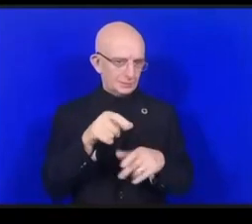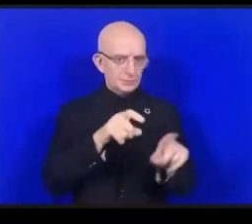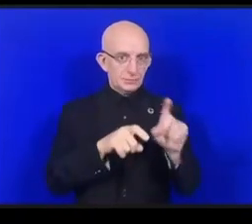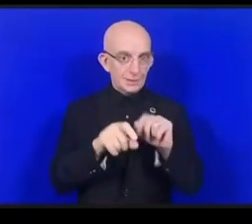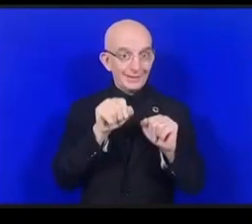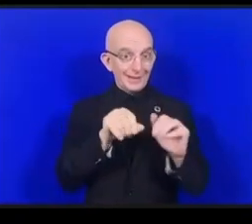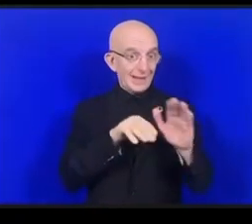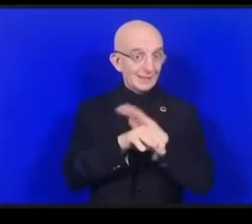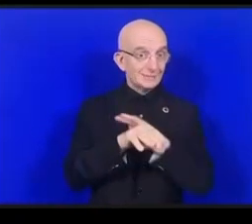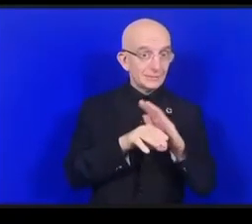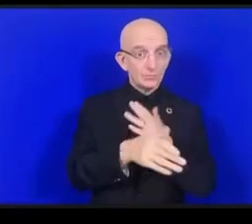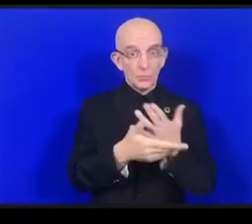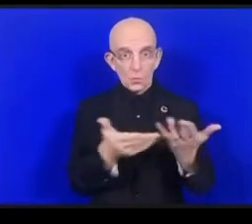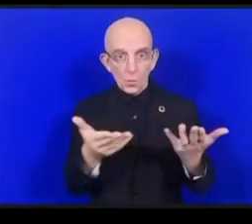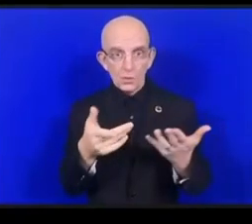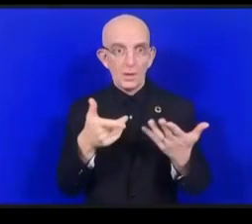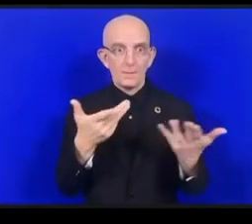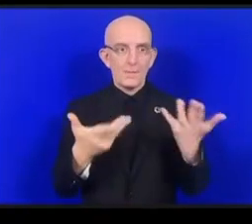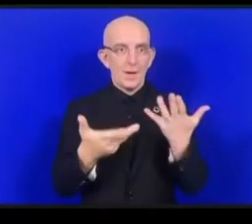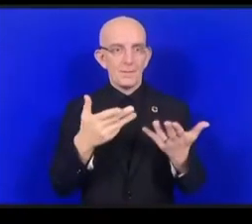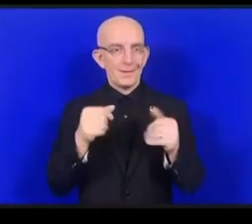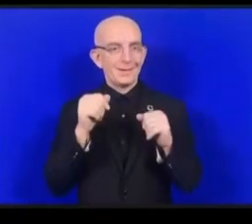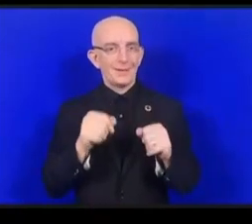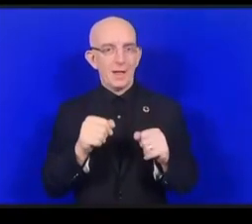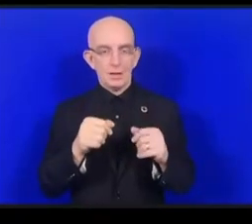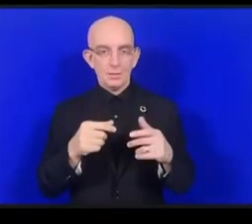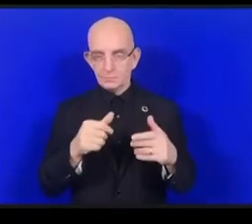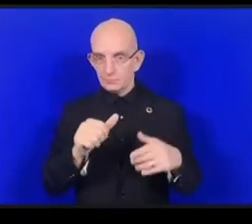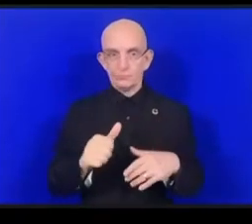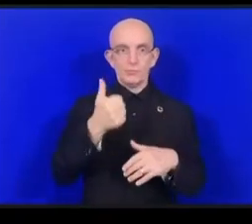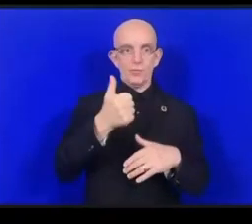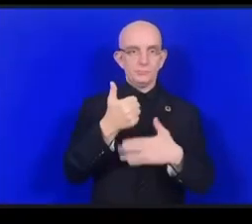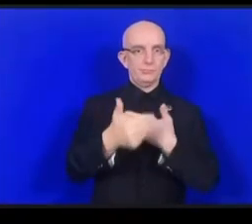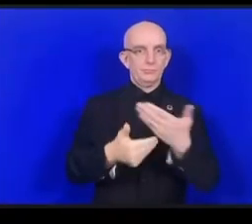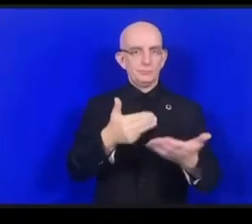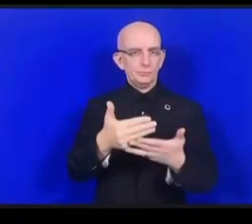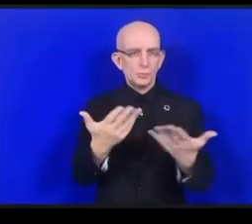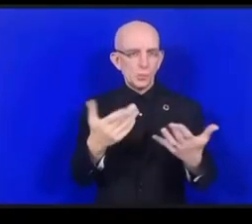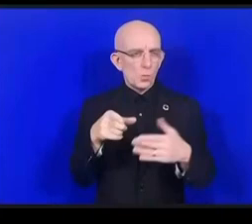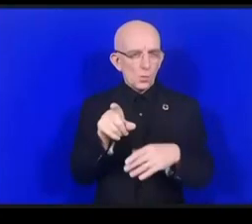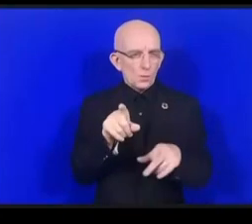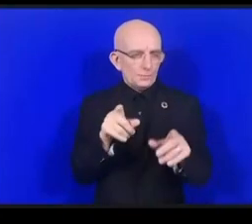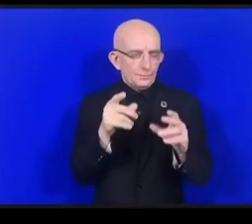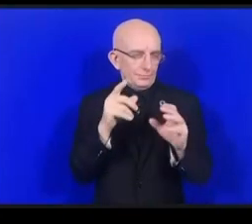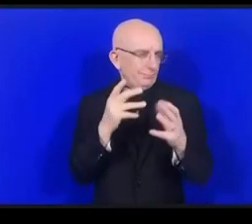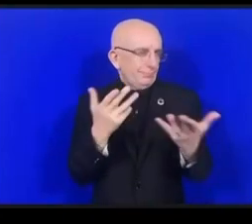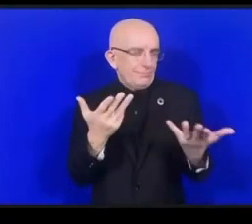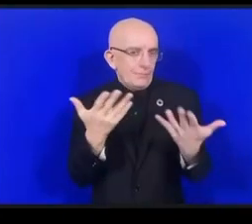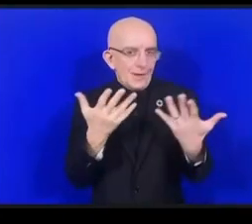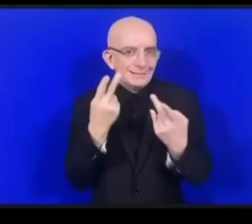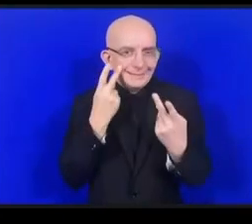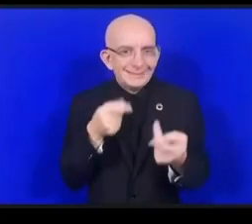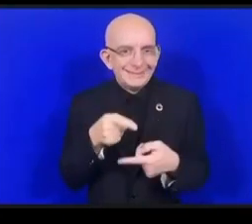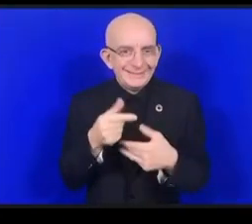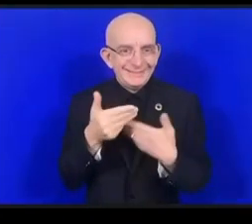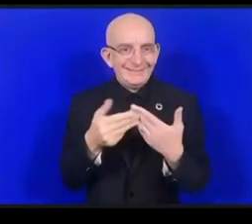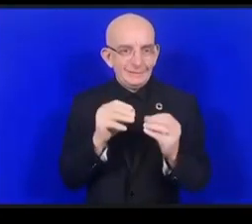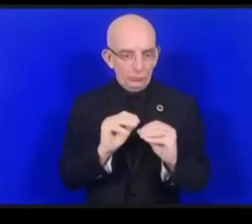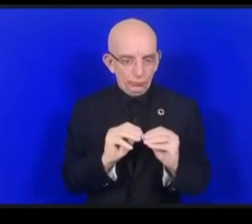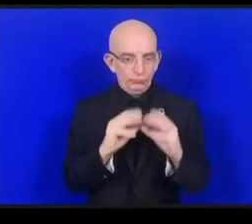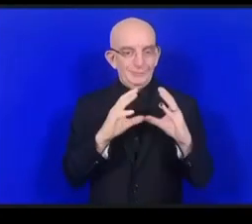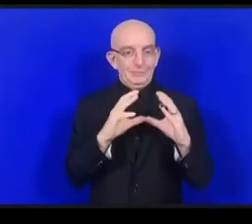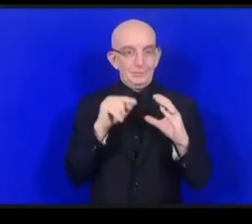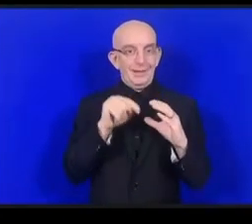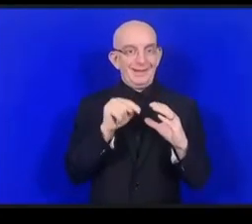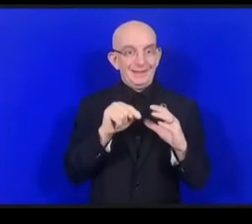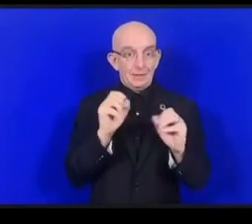course creation level, or at the resource creation level? So, and this also, I just want to add in the issue of